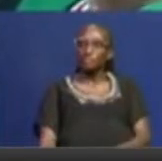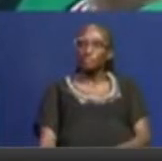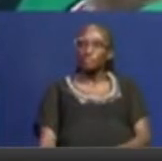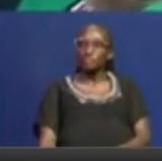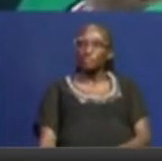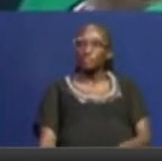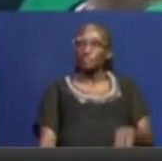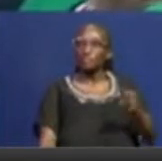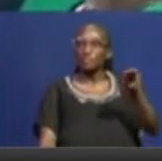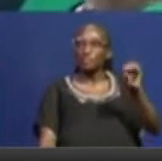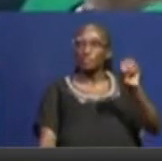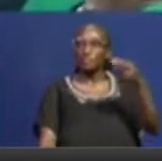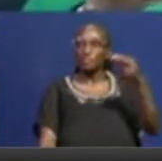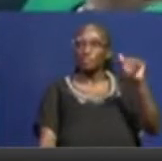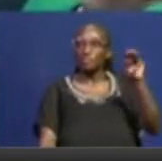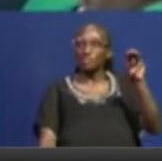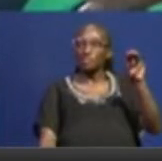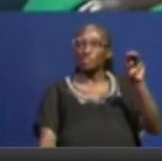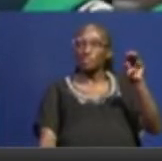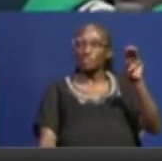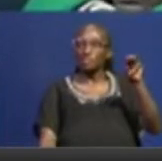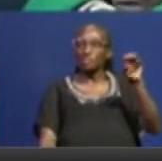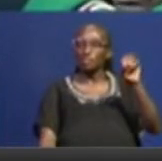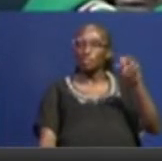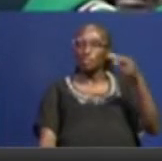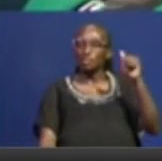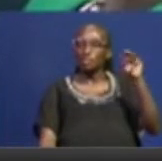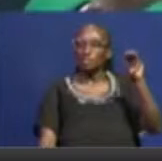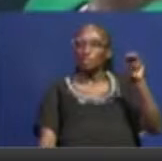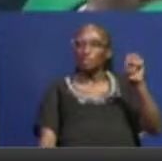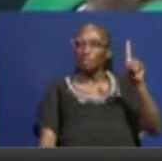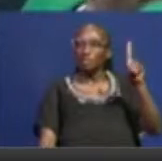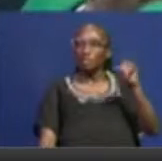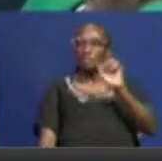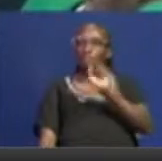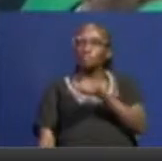Mvita Mohamed Sud Machele.